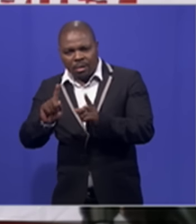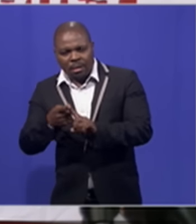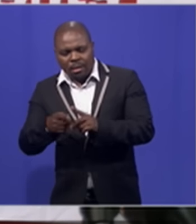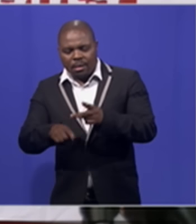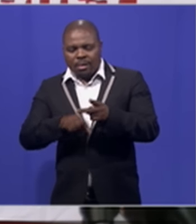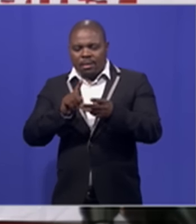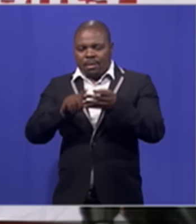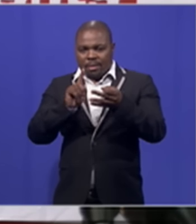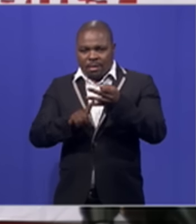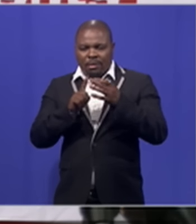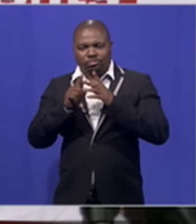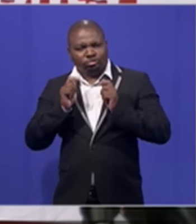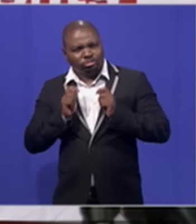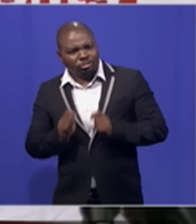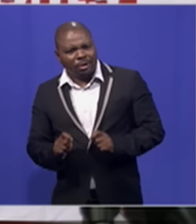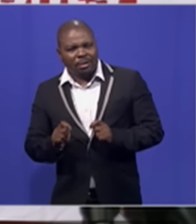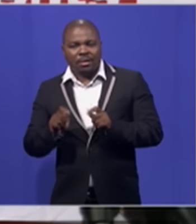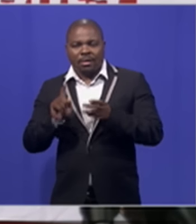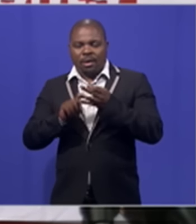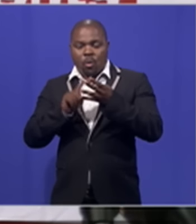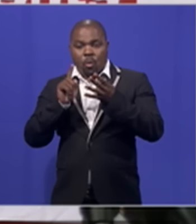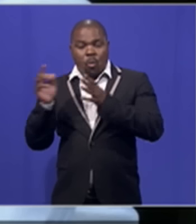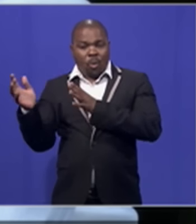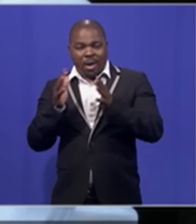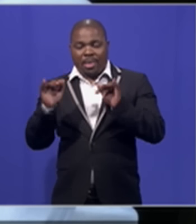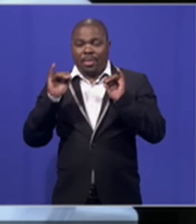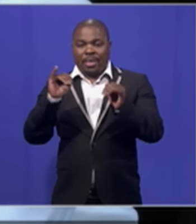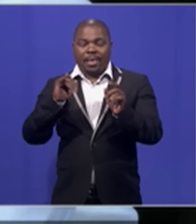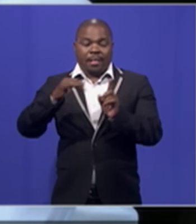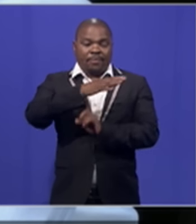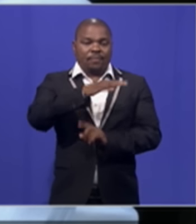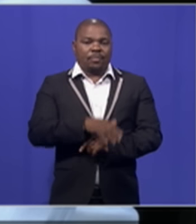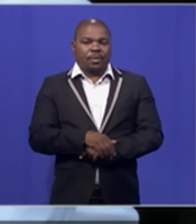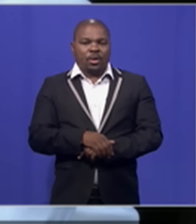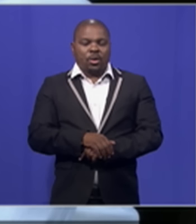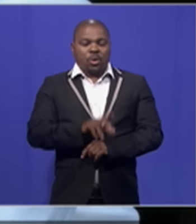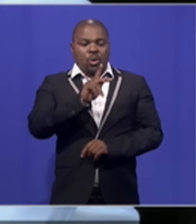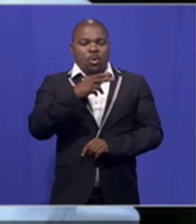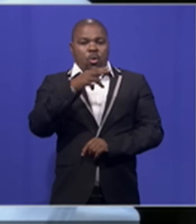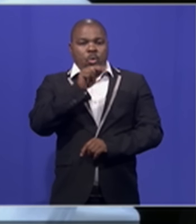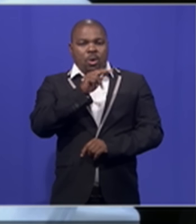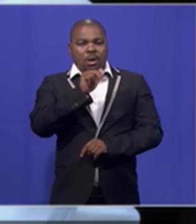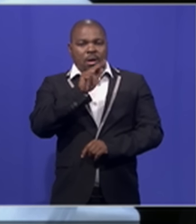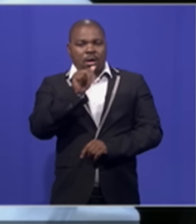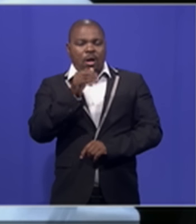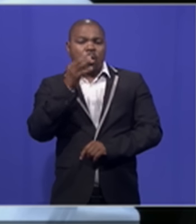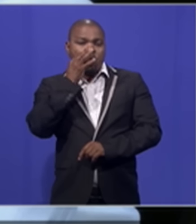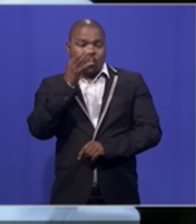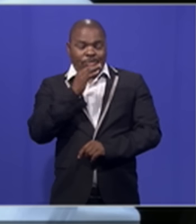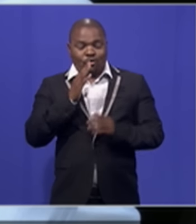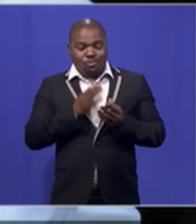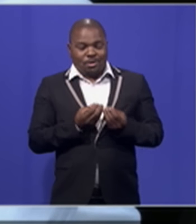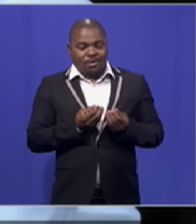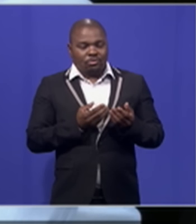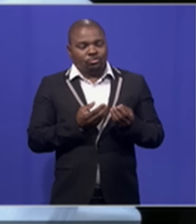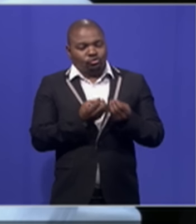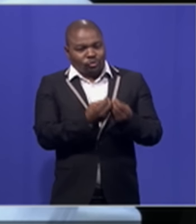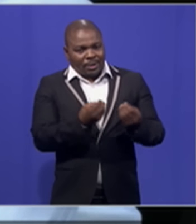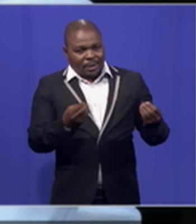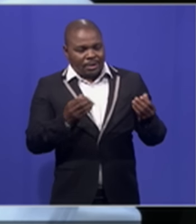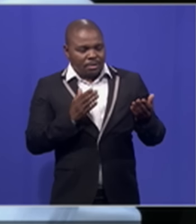fatigue, and adverse weather conditions. Gape Khwinana a re seno se lebisitse kwa go gatakiweng ga ditshwanelo tsa molaotheo